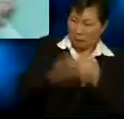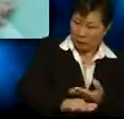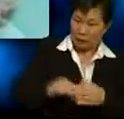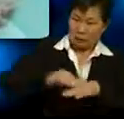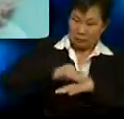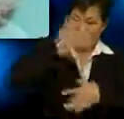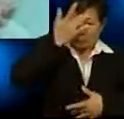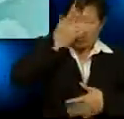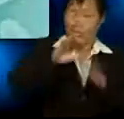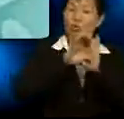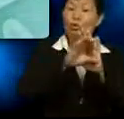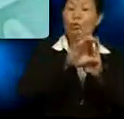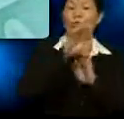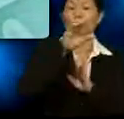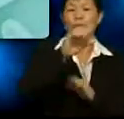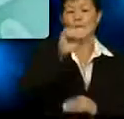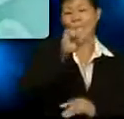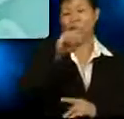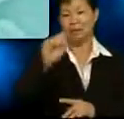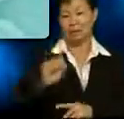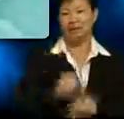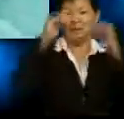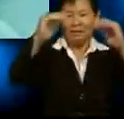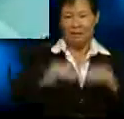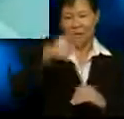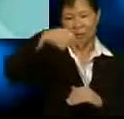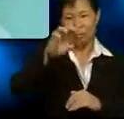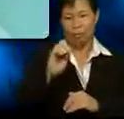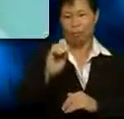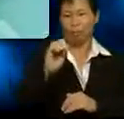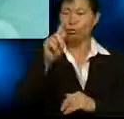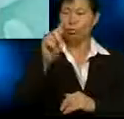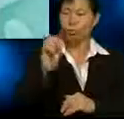like AIDS. Next is protozoa.